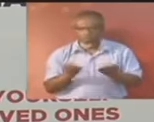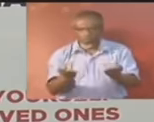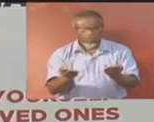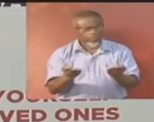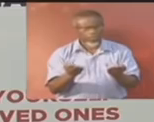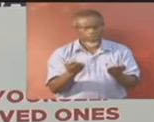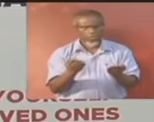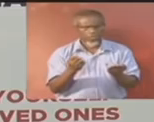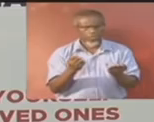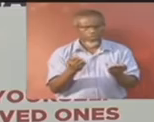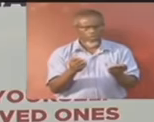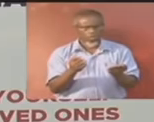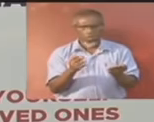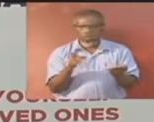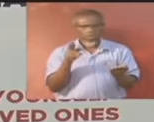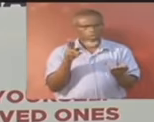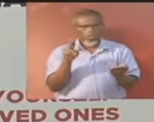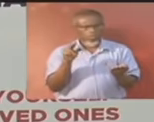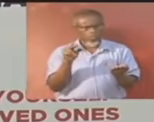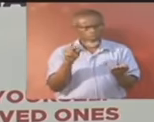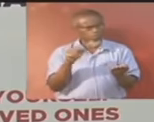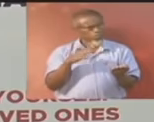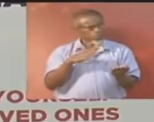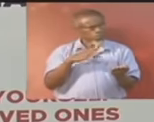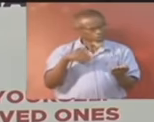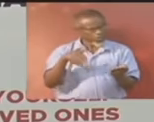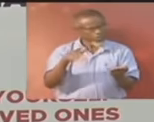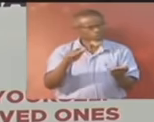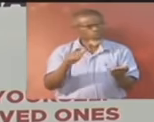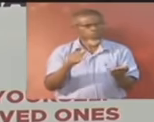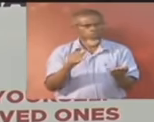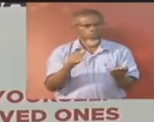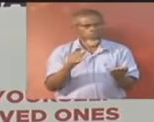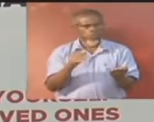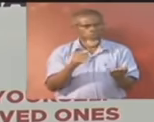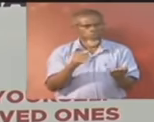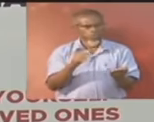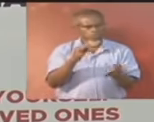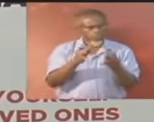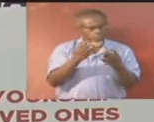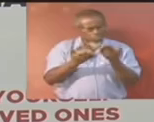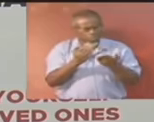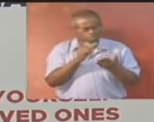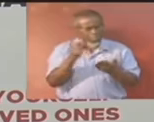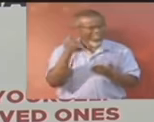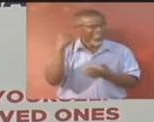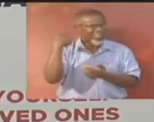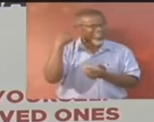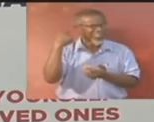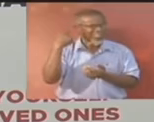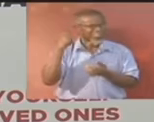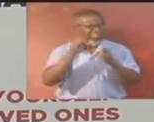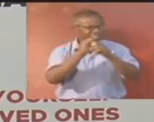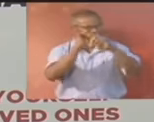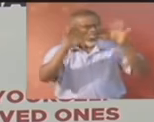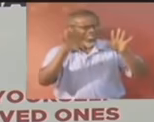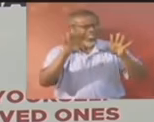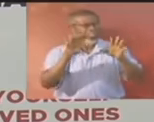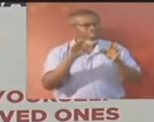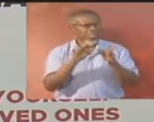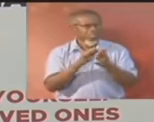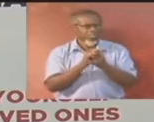was a miscommunication or some sort of misconception that was being communicated to members